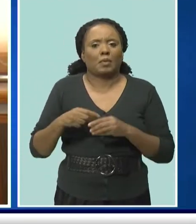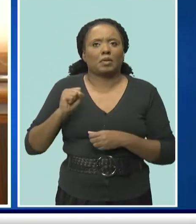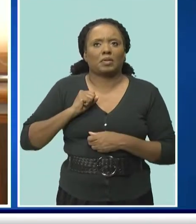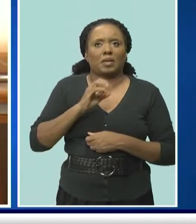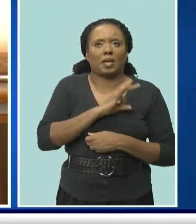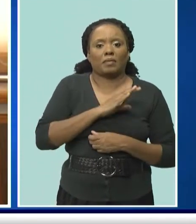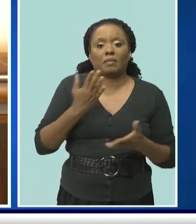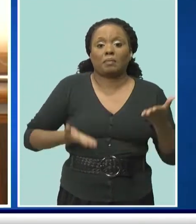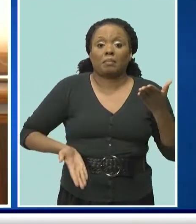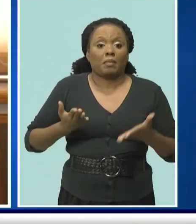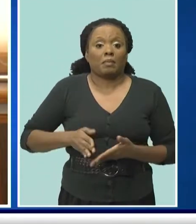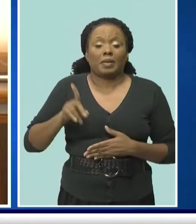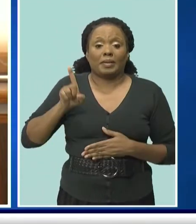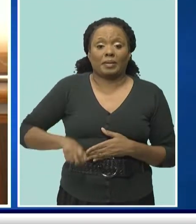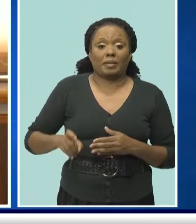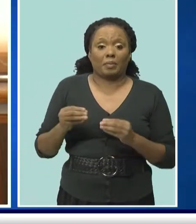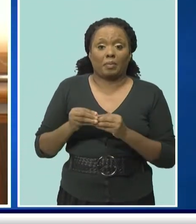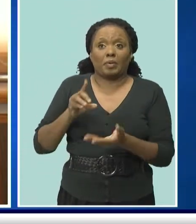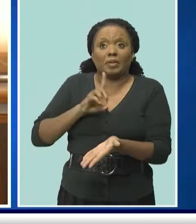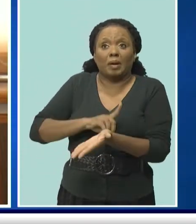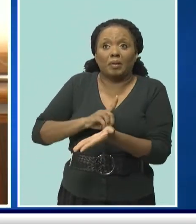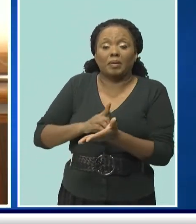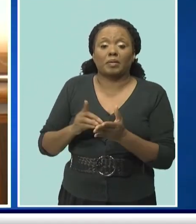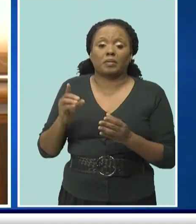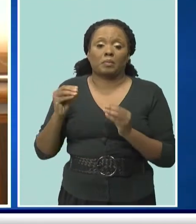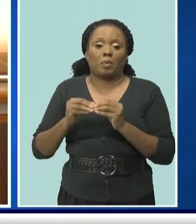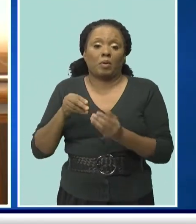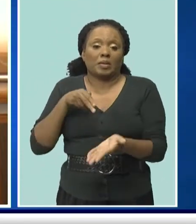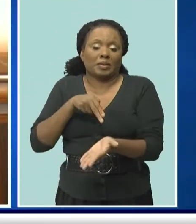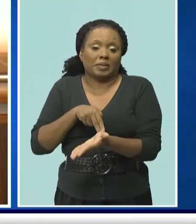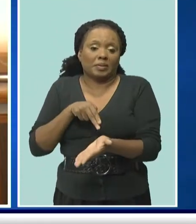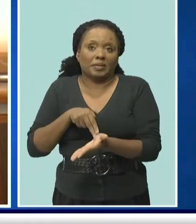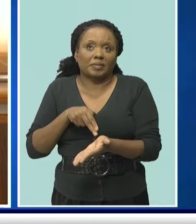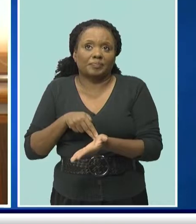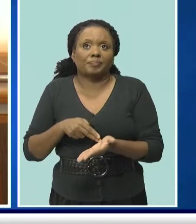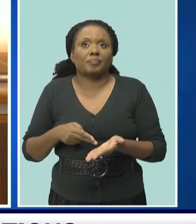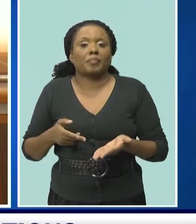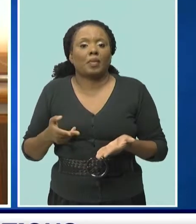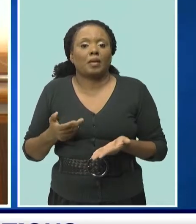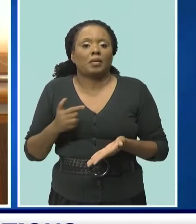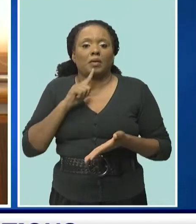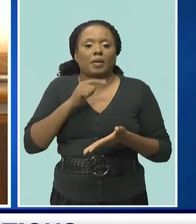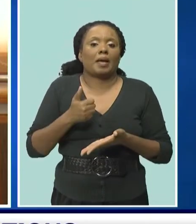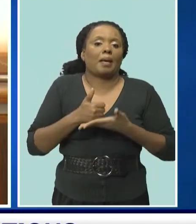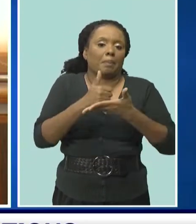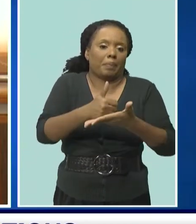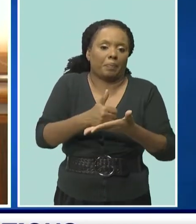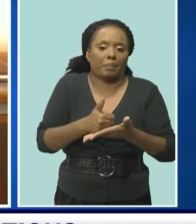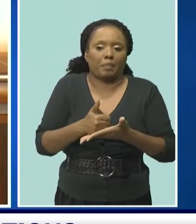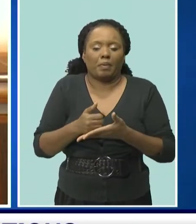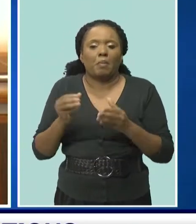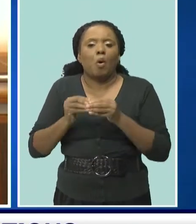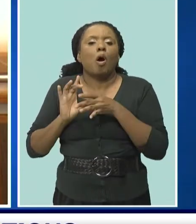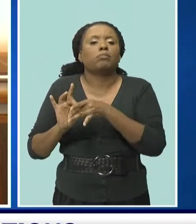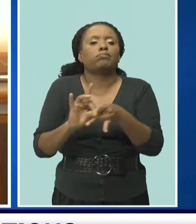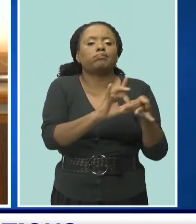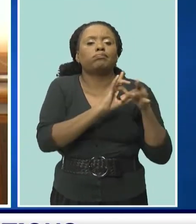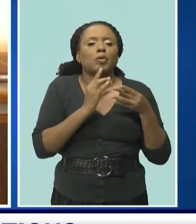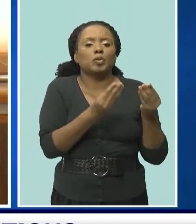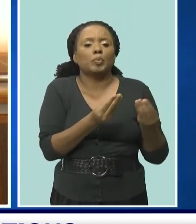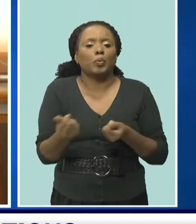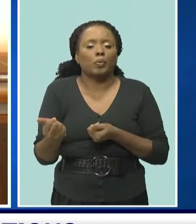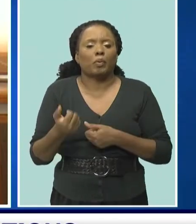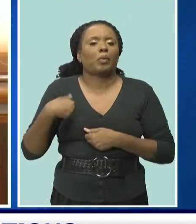more doctors, a few more nurses to fill in these spaces where we see a delay. We are consulting with